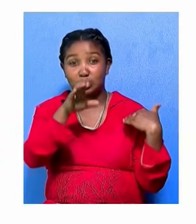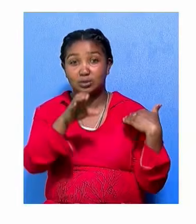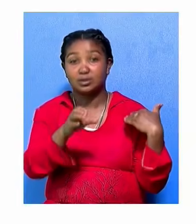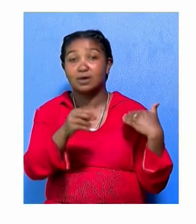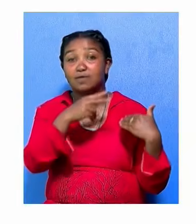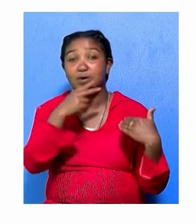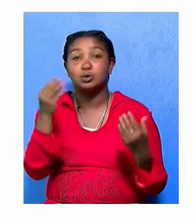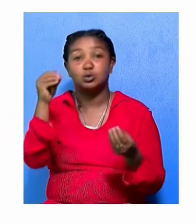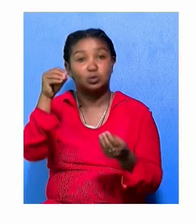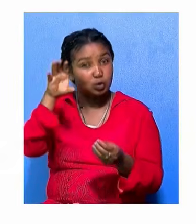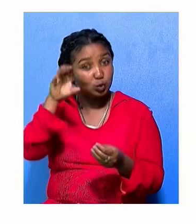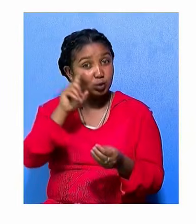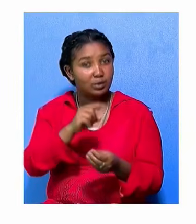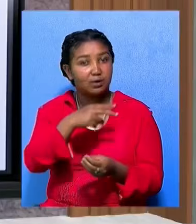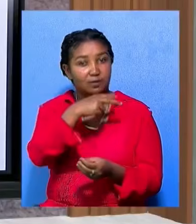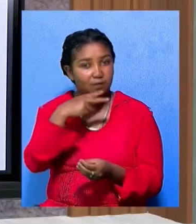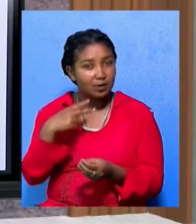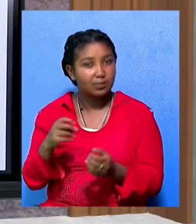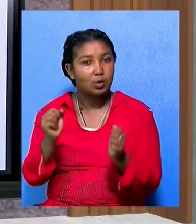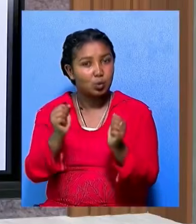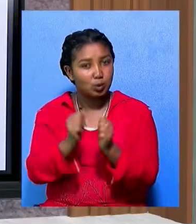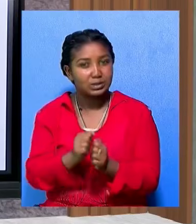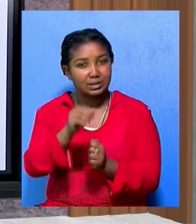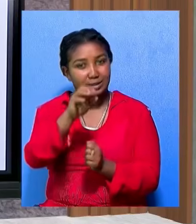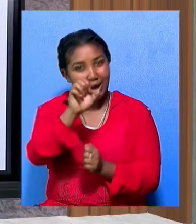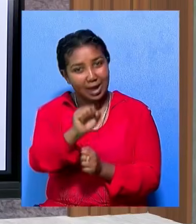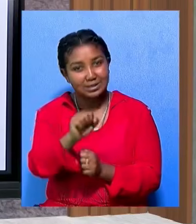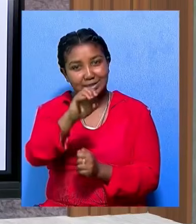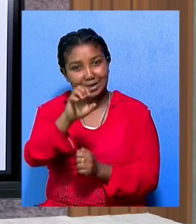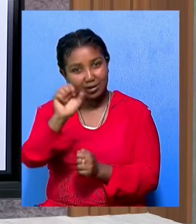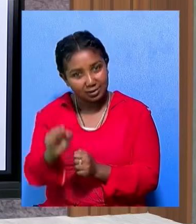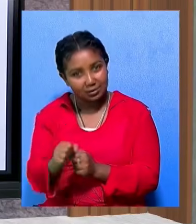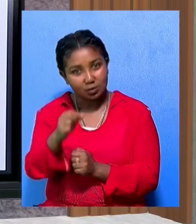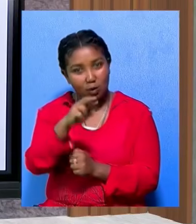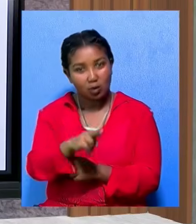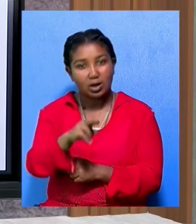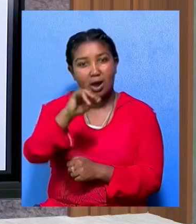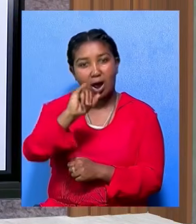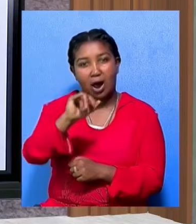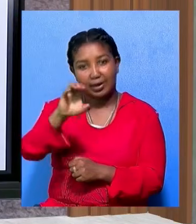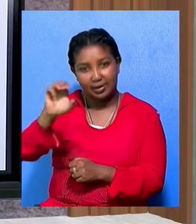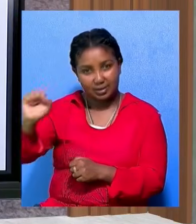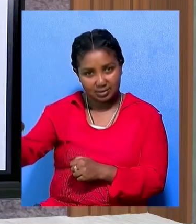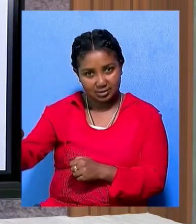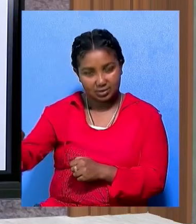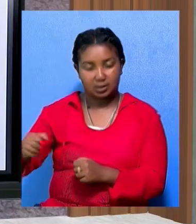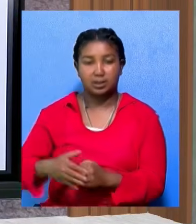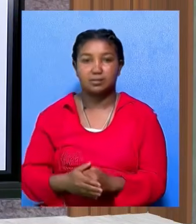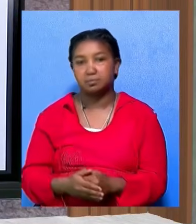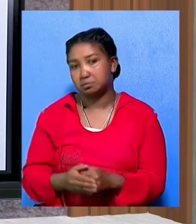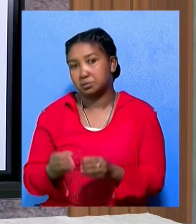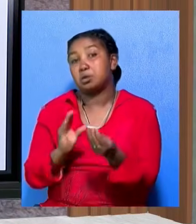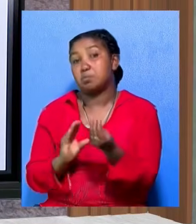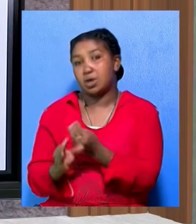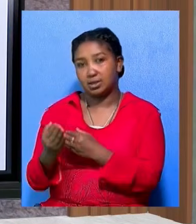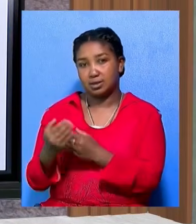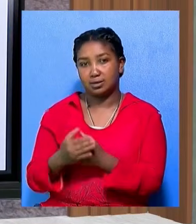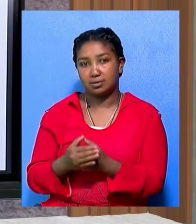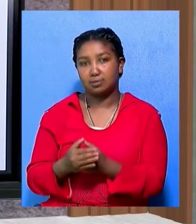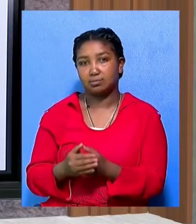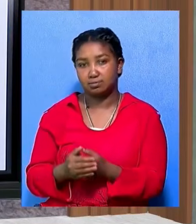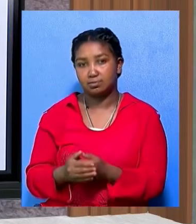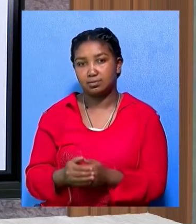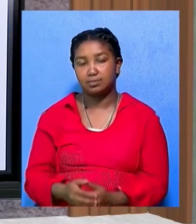the verb should be verb with s, es, or ies. It depends.